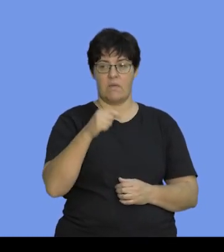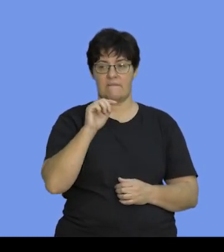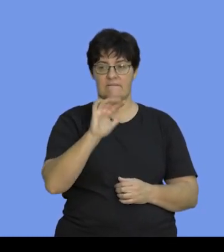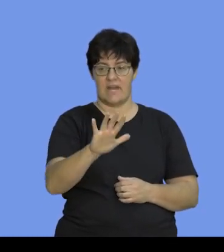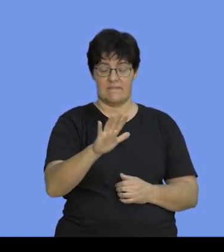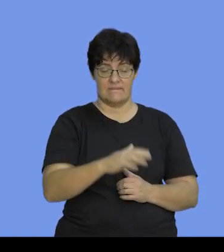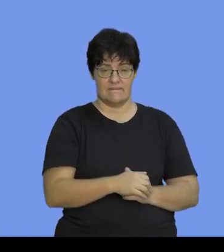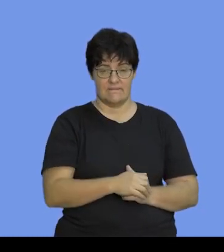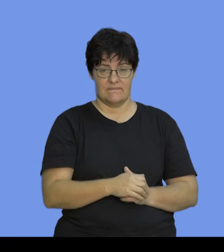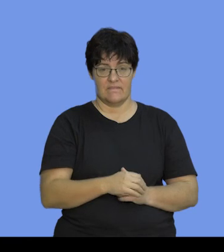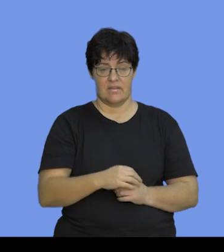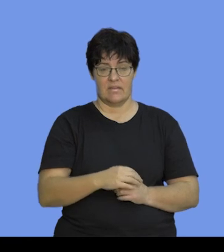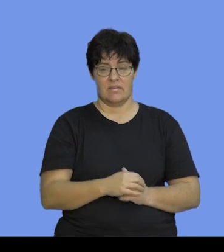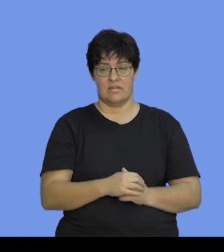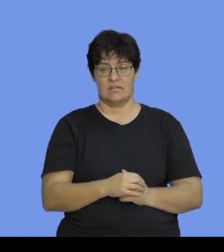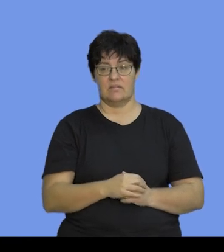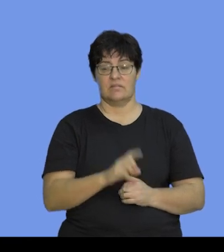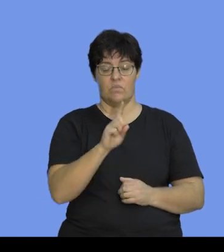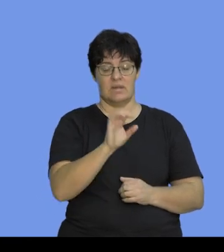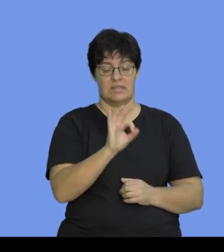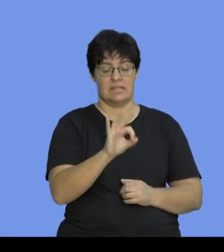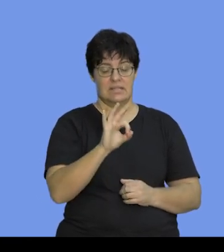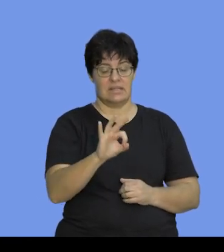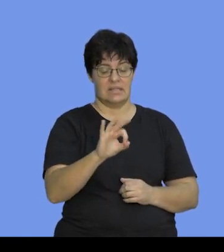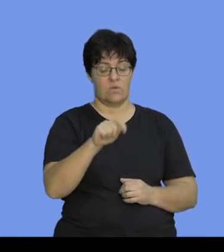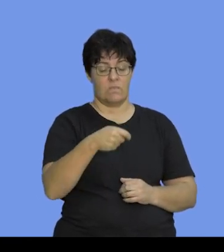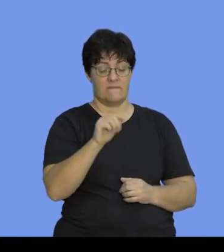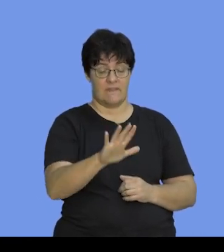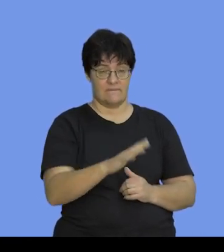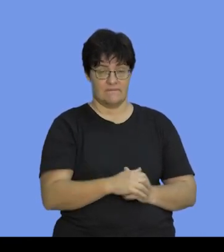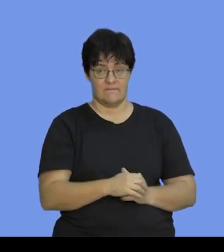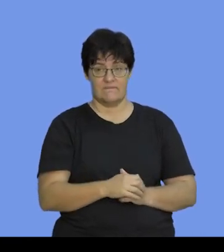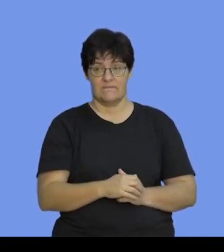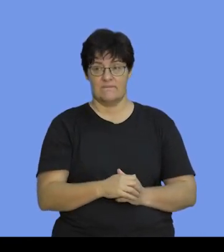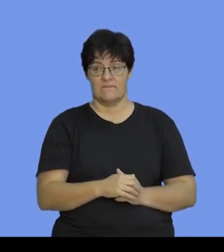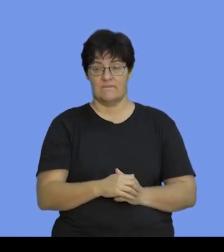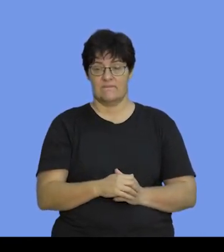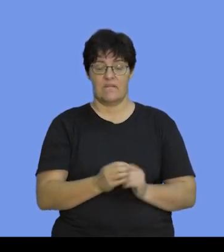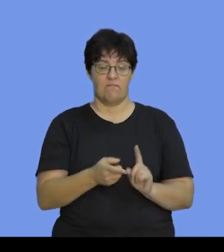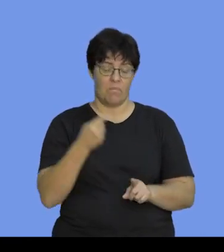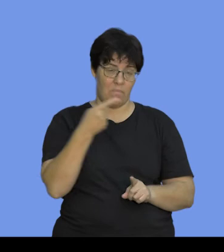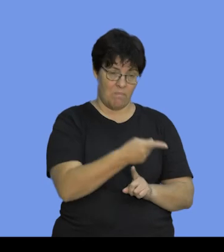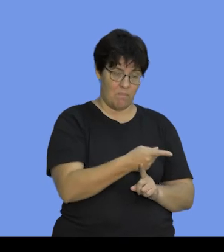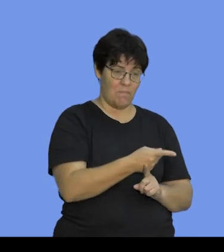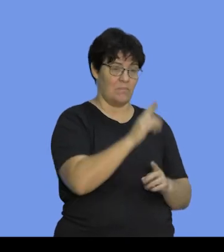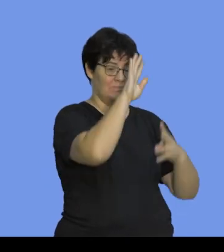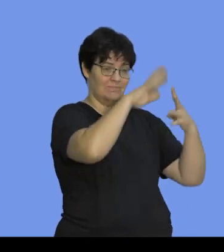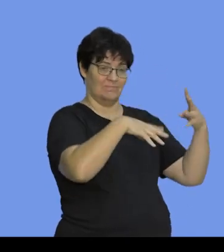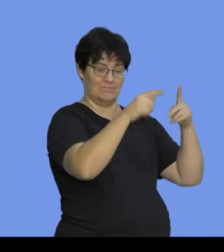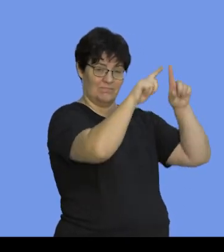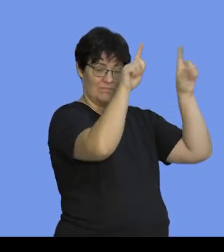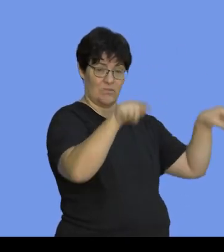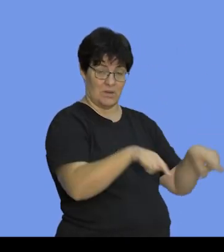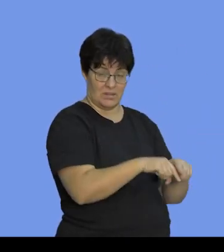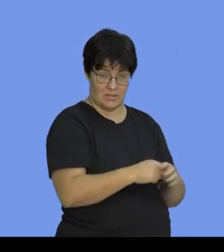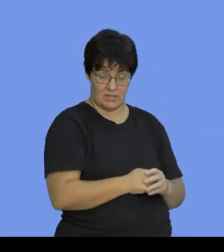133,5 grams. Okay, so it's 133,5. Right, this comes from the correct molecular